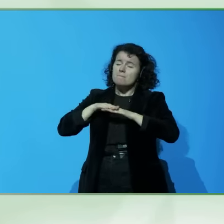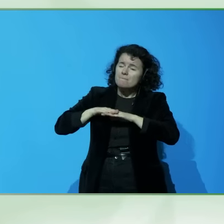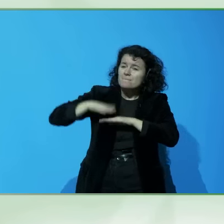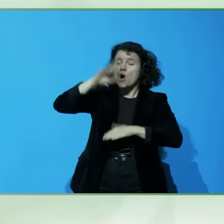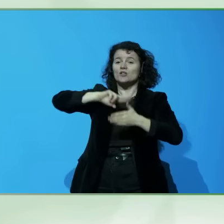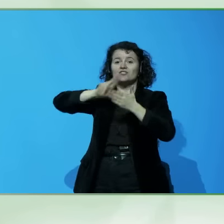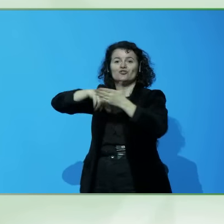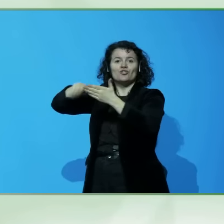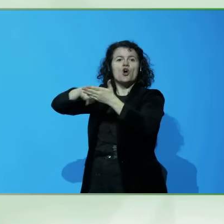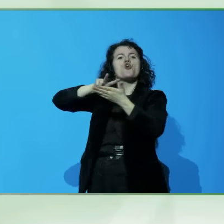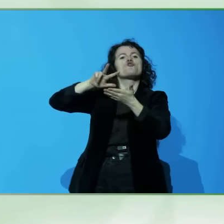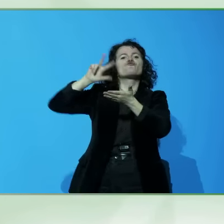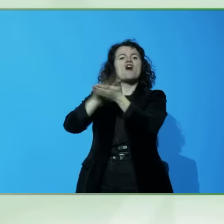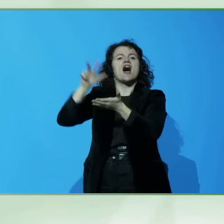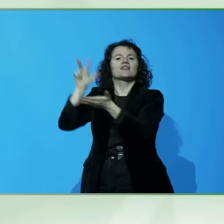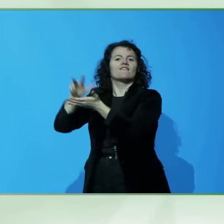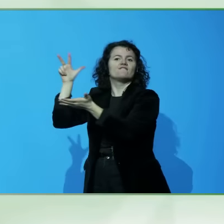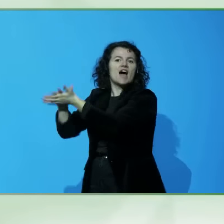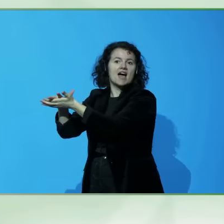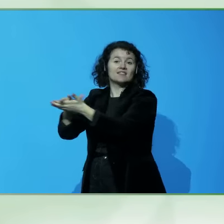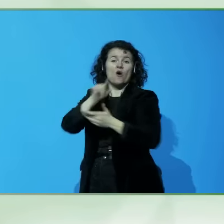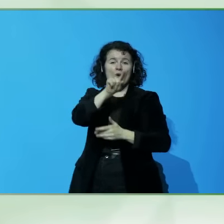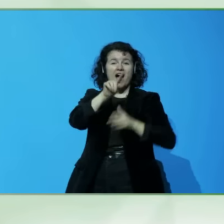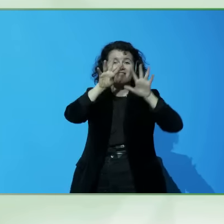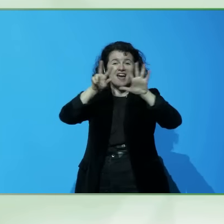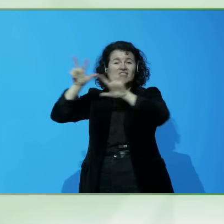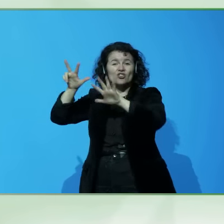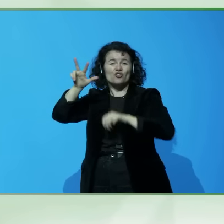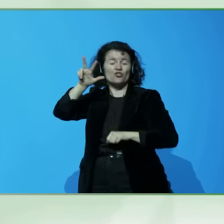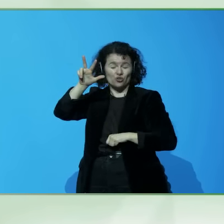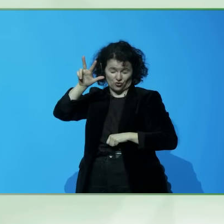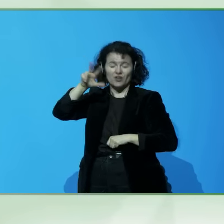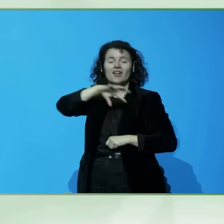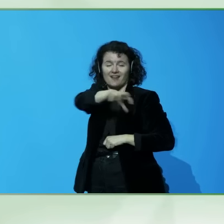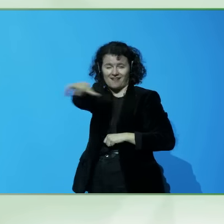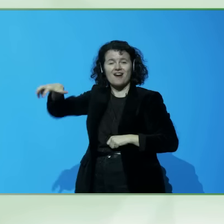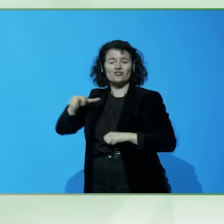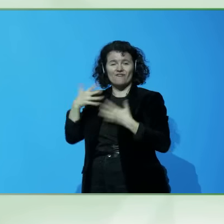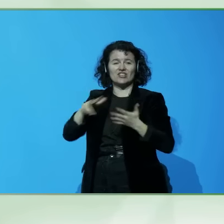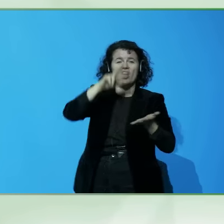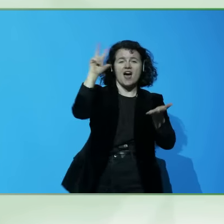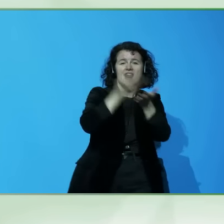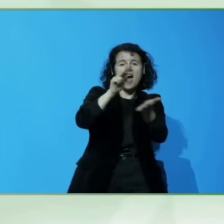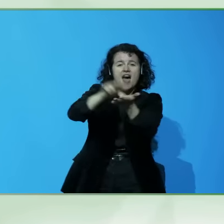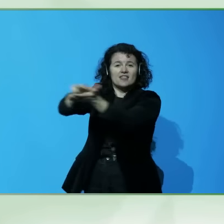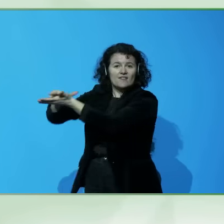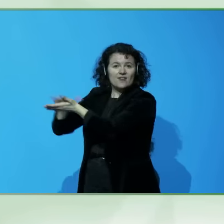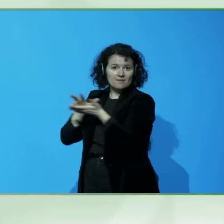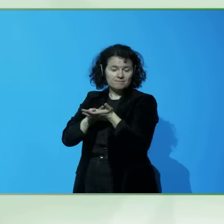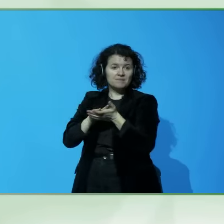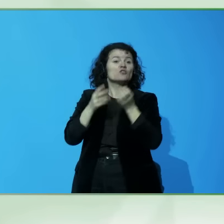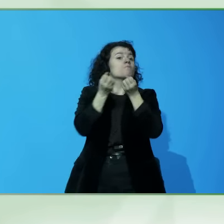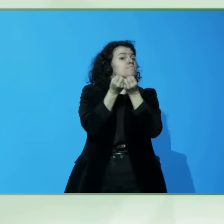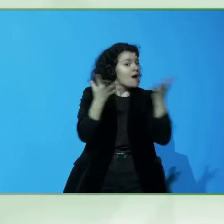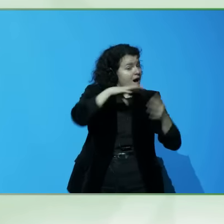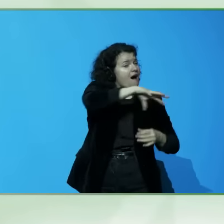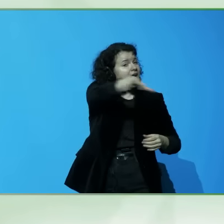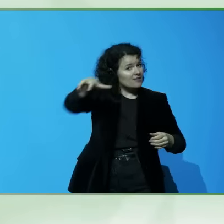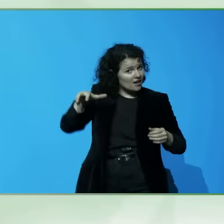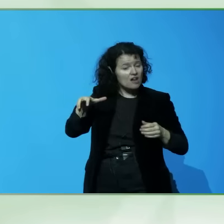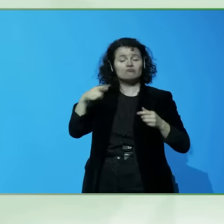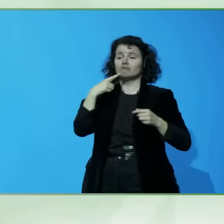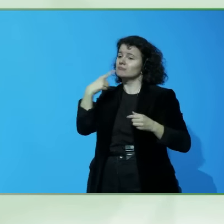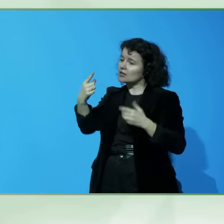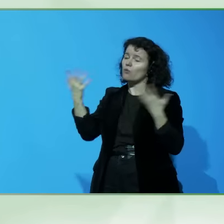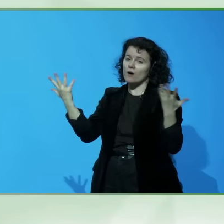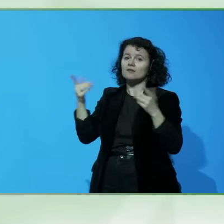parties. Most countries have adopted legislation prohibiting discrimination against persons with disabilities. They've enacted